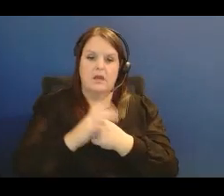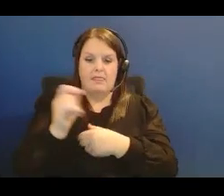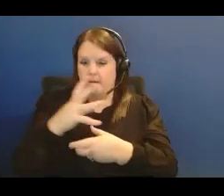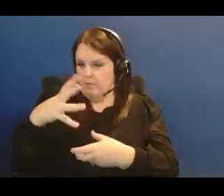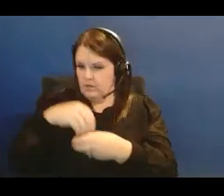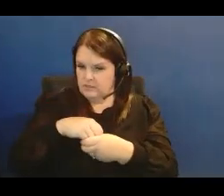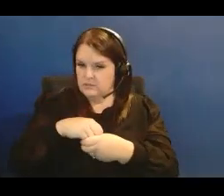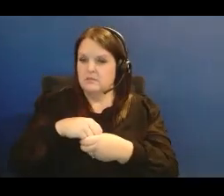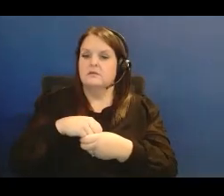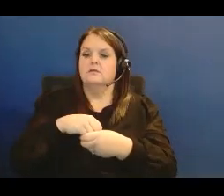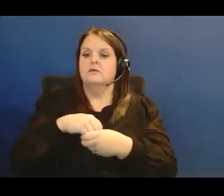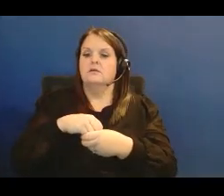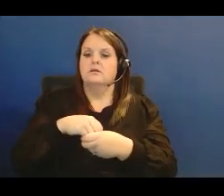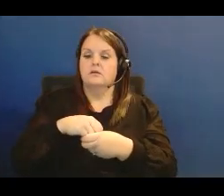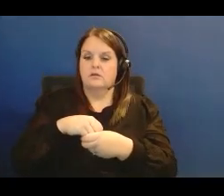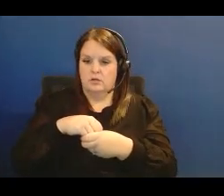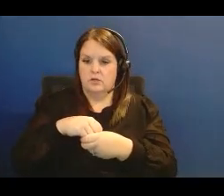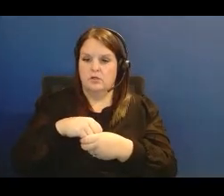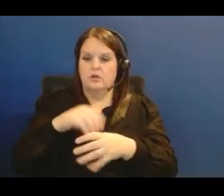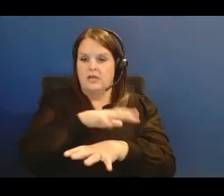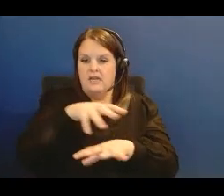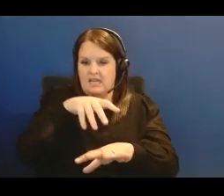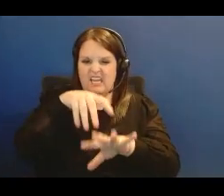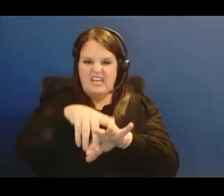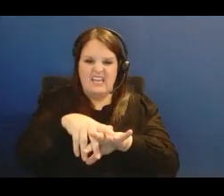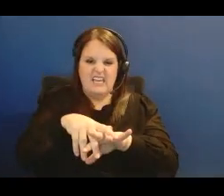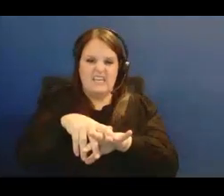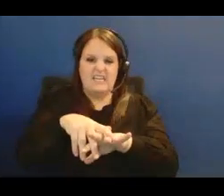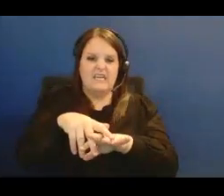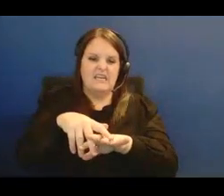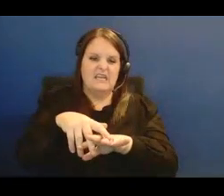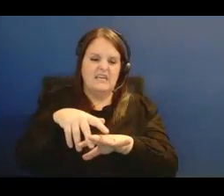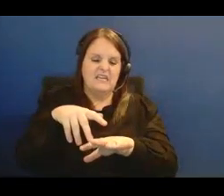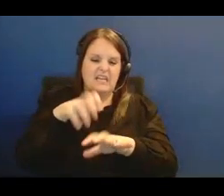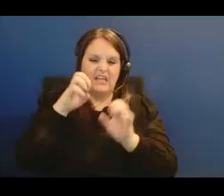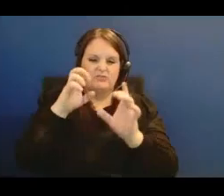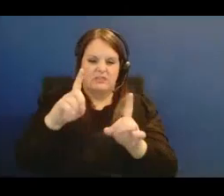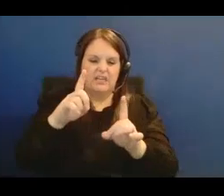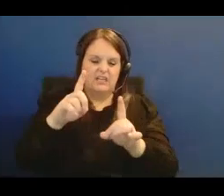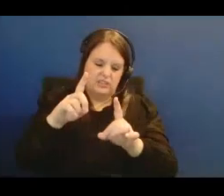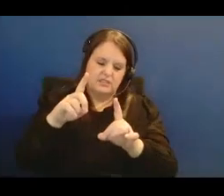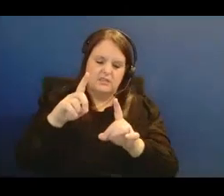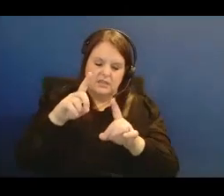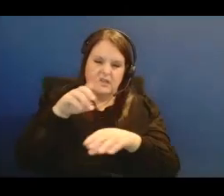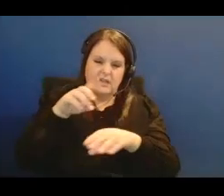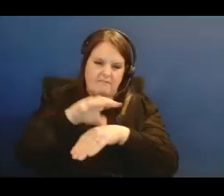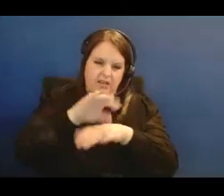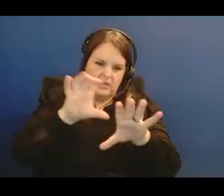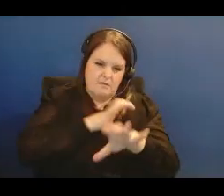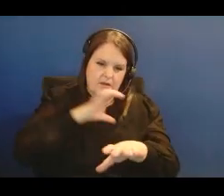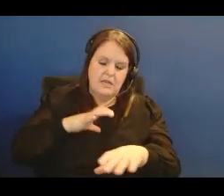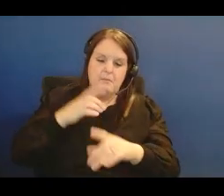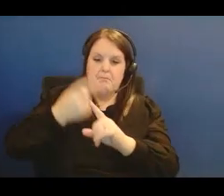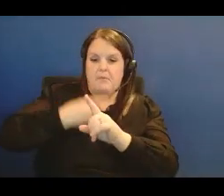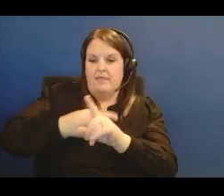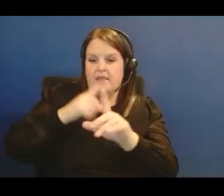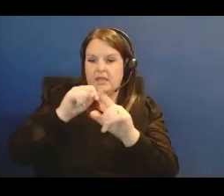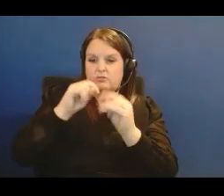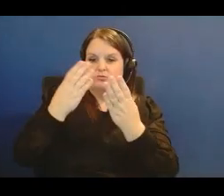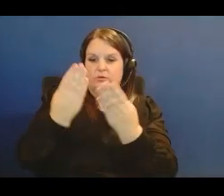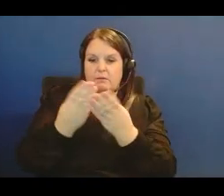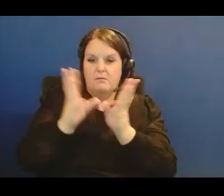includes in the Indian Education Advisory Committee, monthly tribal liaison meetings, the Food Advisory